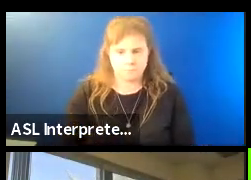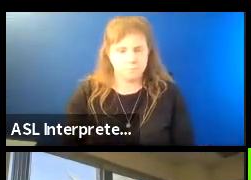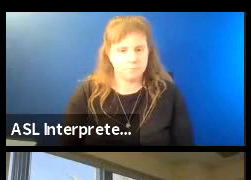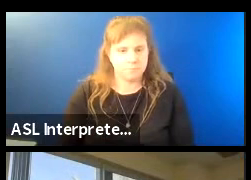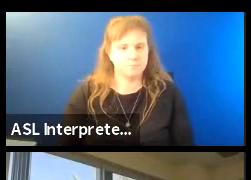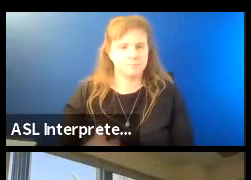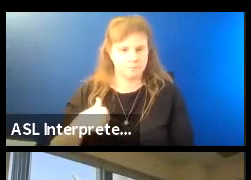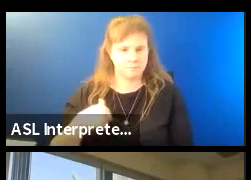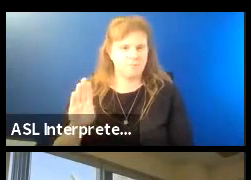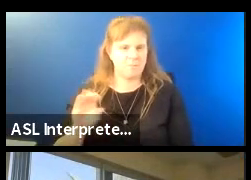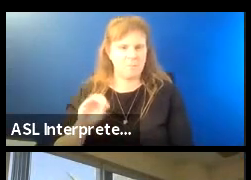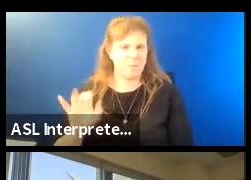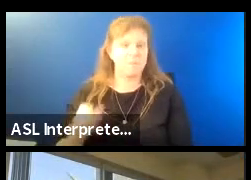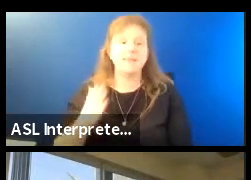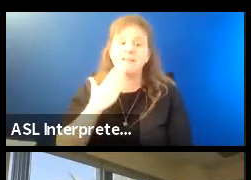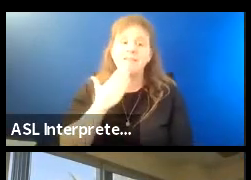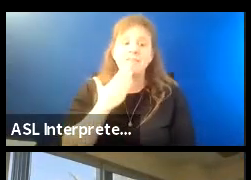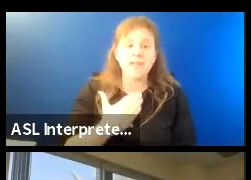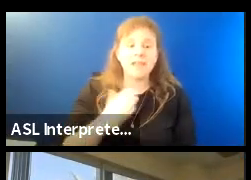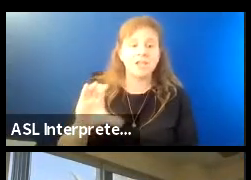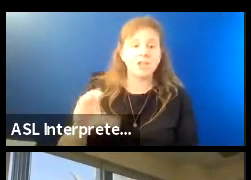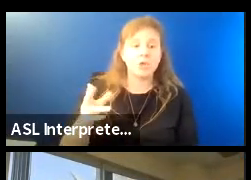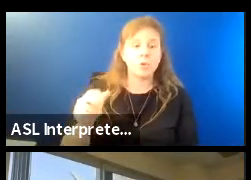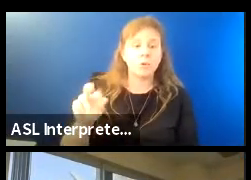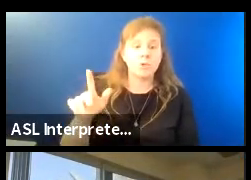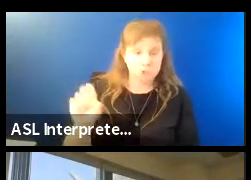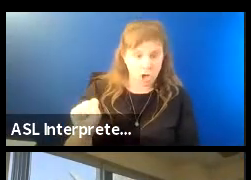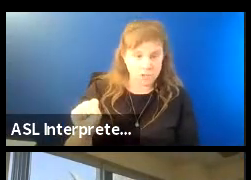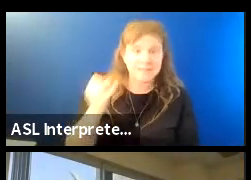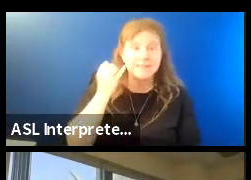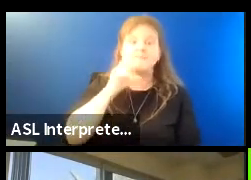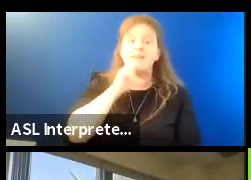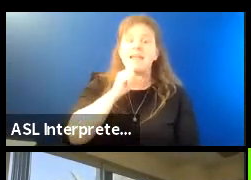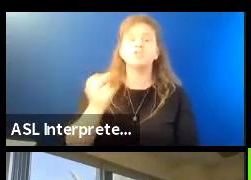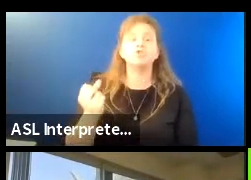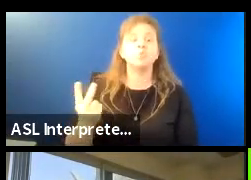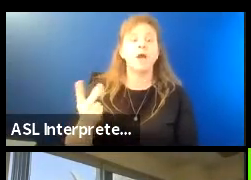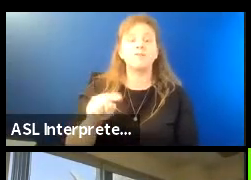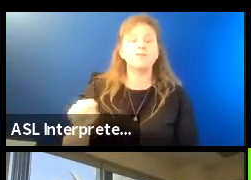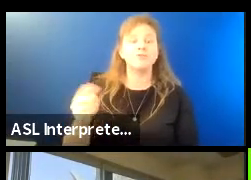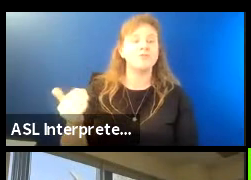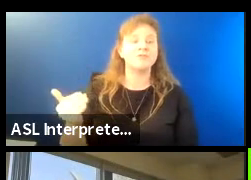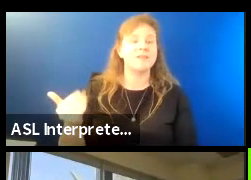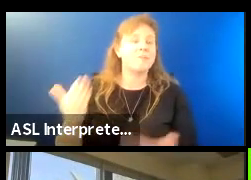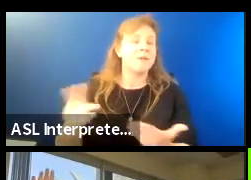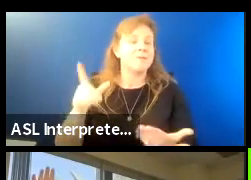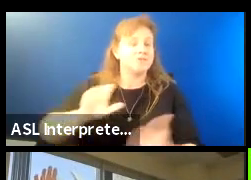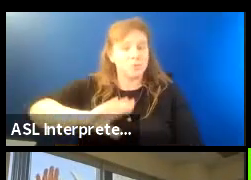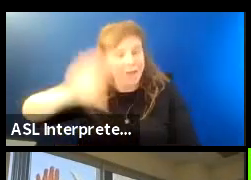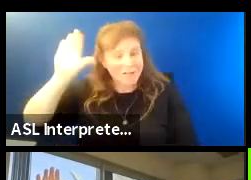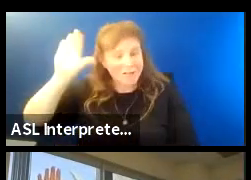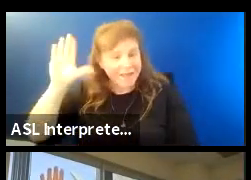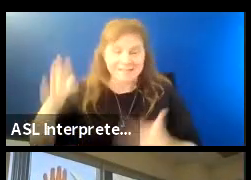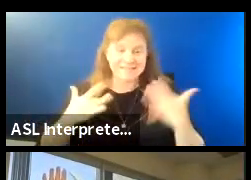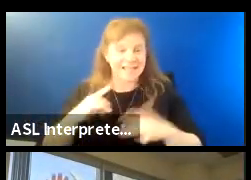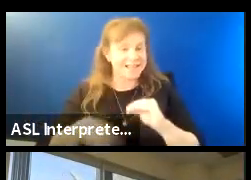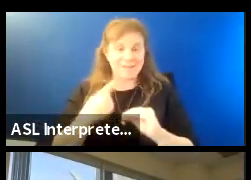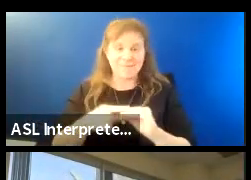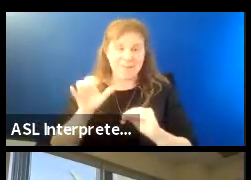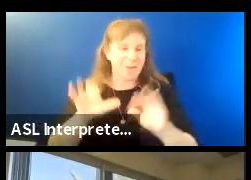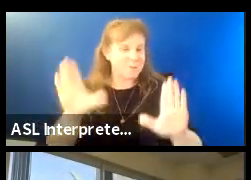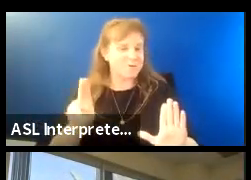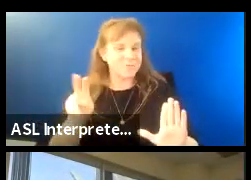Great. Thank you, Charles. Maybe we should have everyone who has 12 to 15-year-olds raise their hand if they're excited about the summer coming.